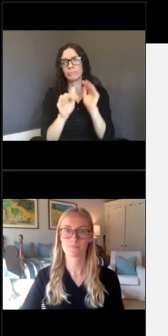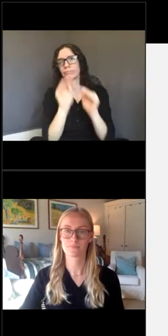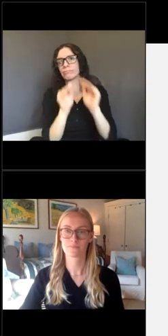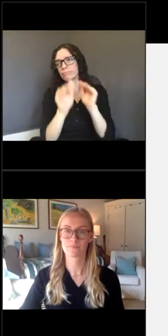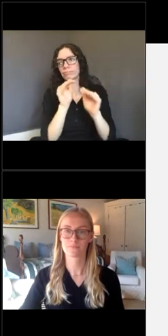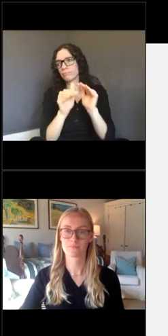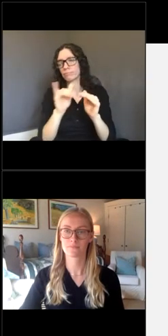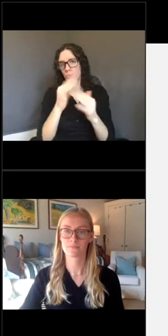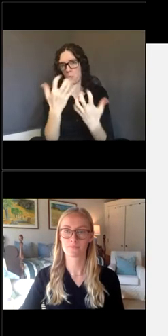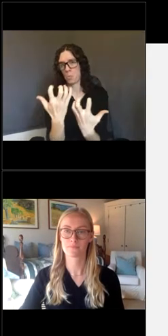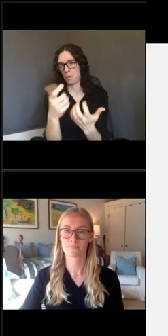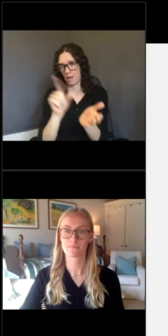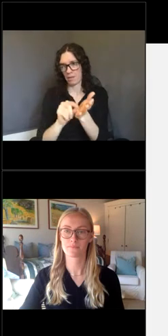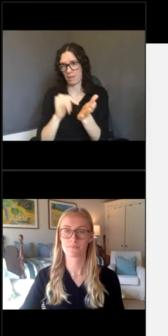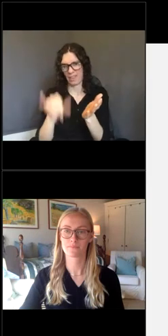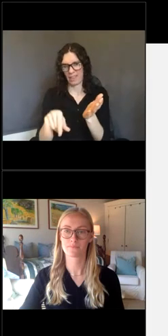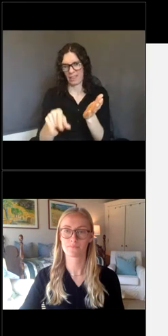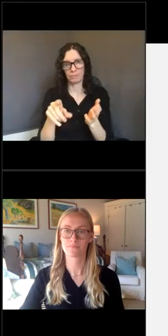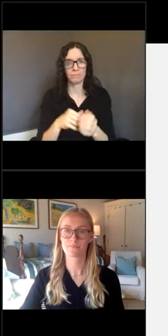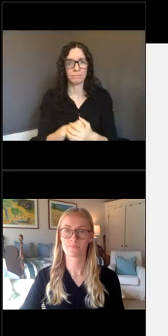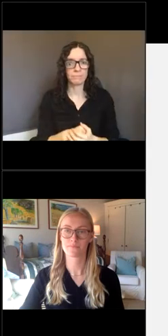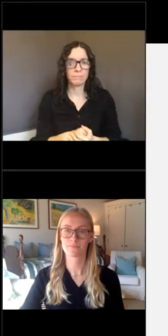Next slide, please.